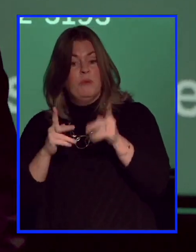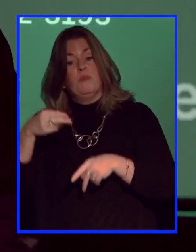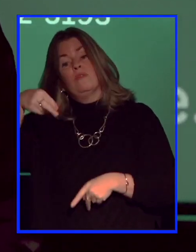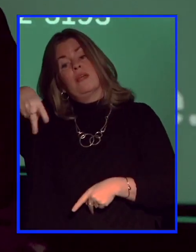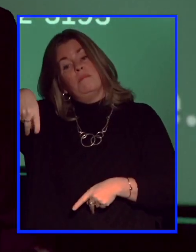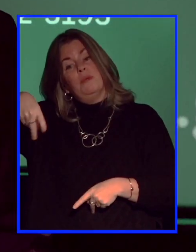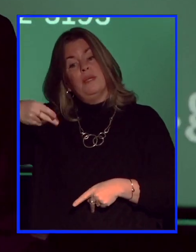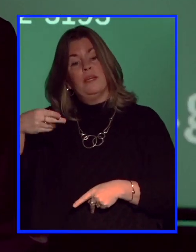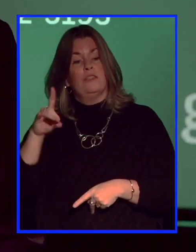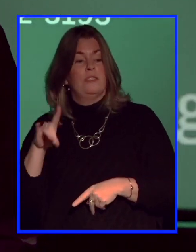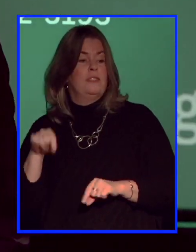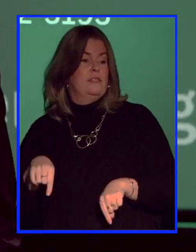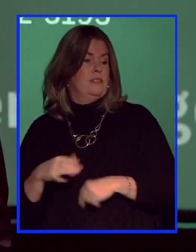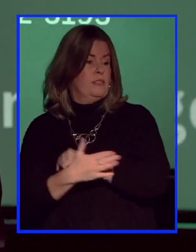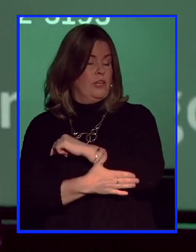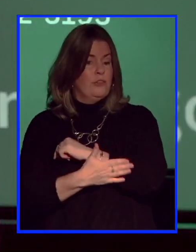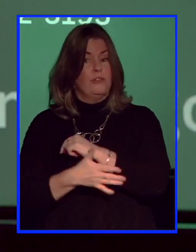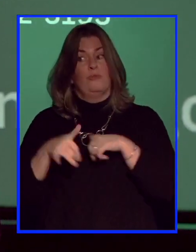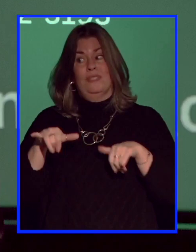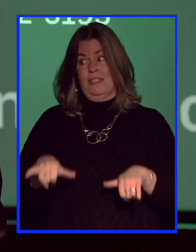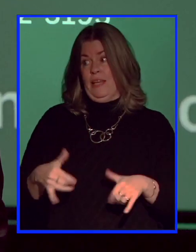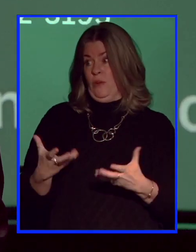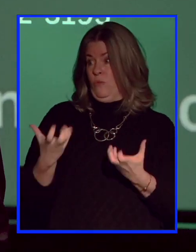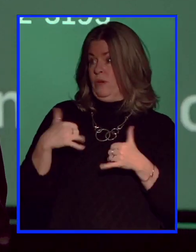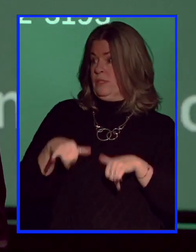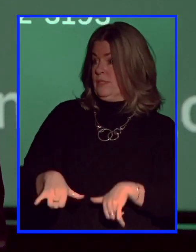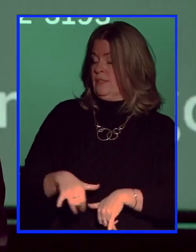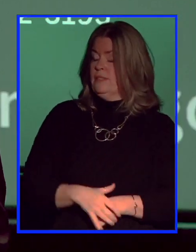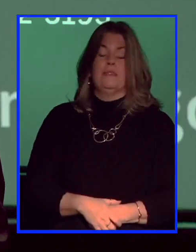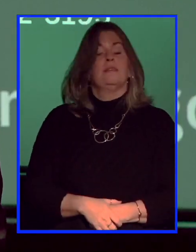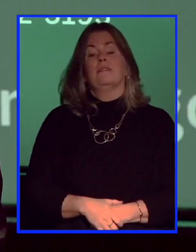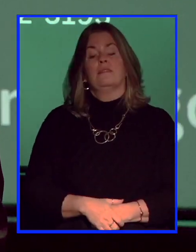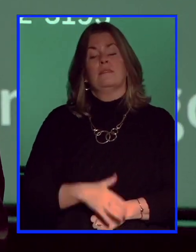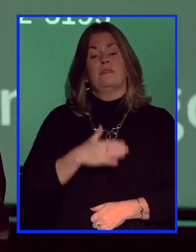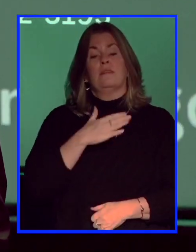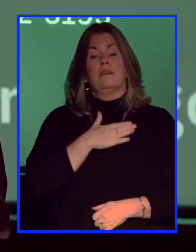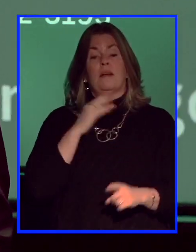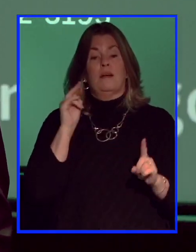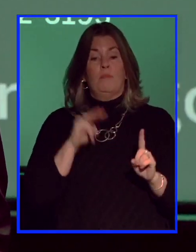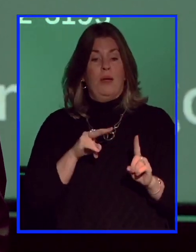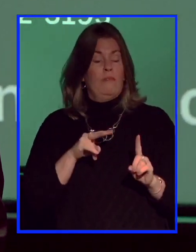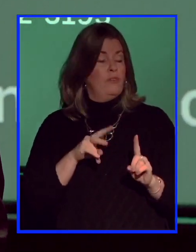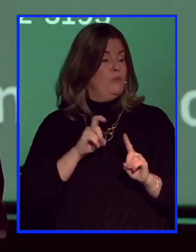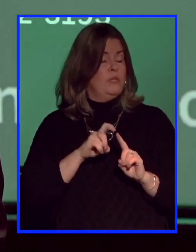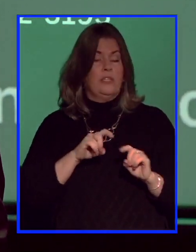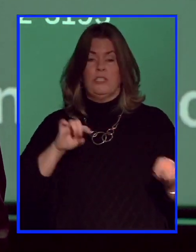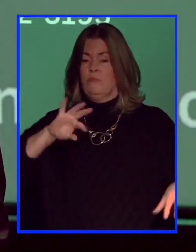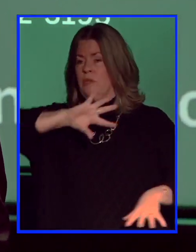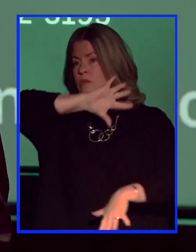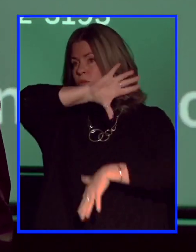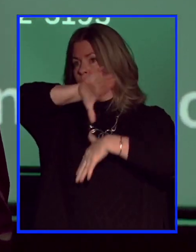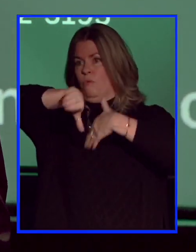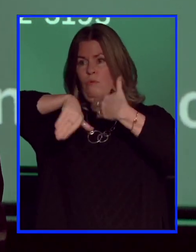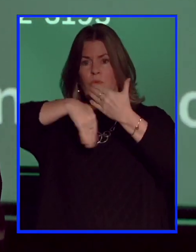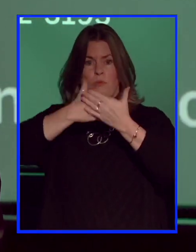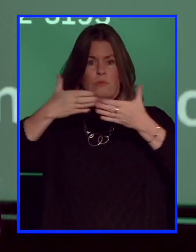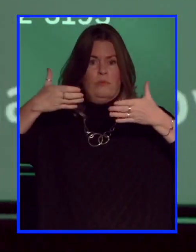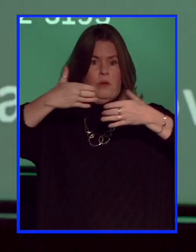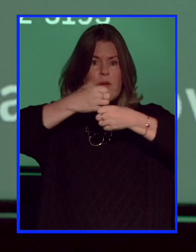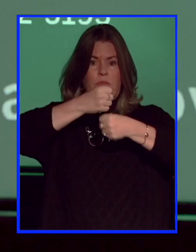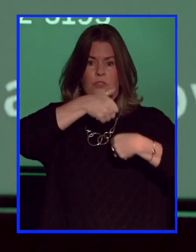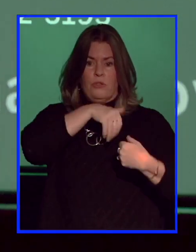in this country and can stay and want to stay. So my view, it's got to be a comprehensive approach that